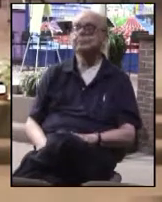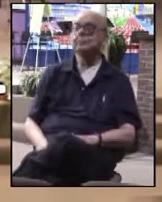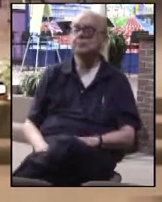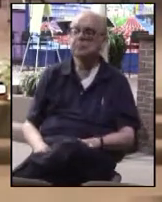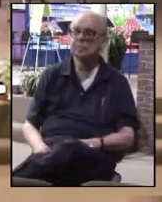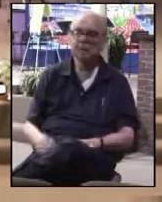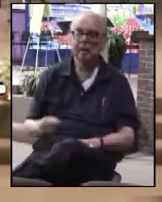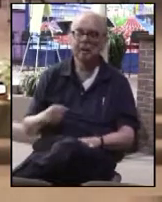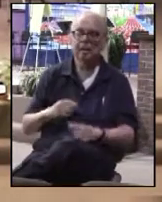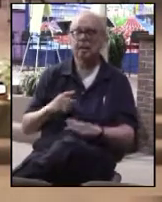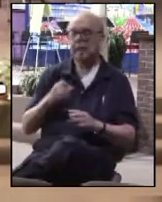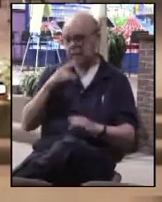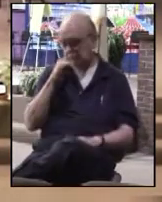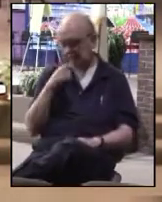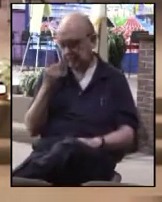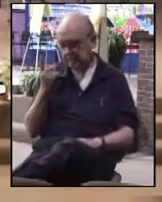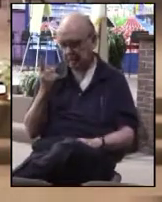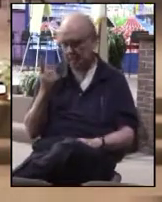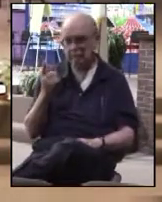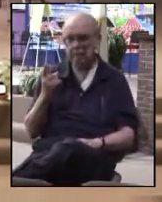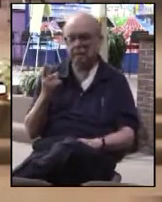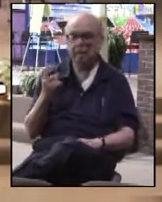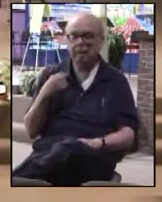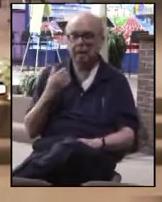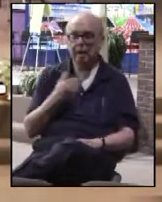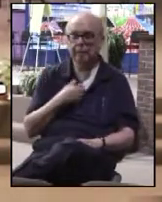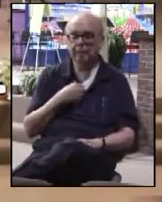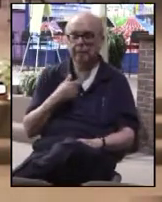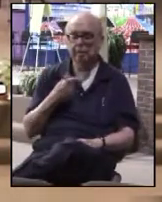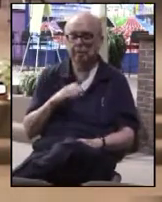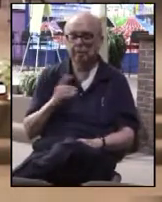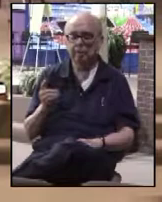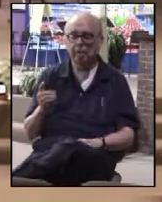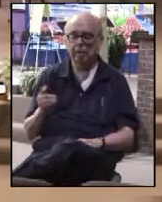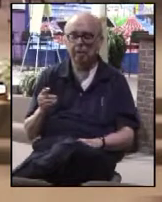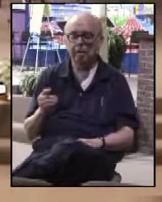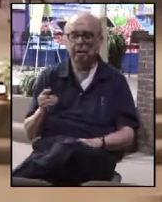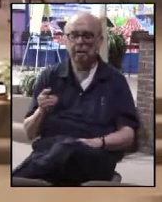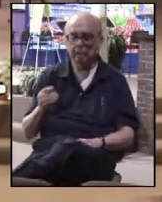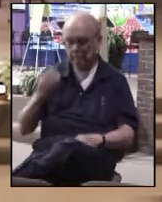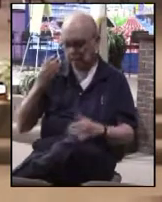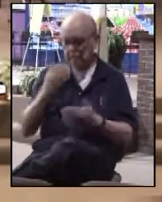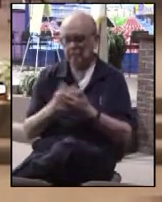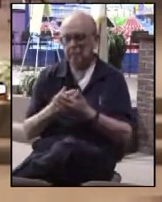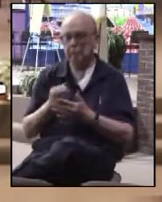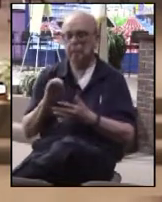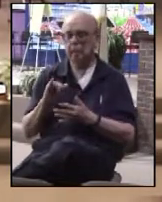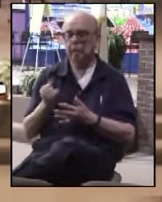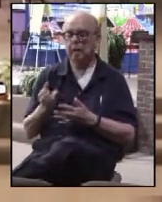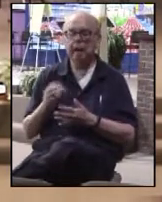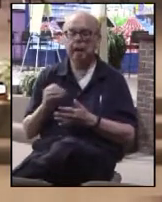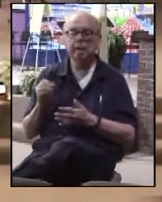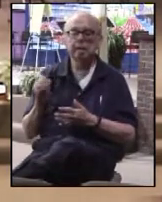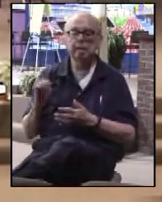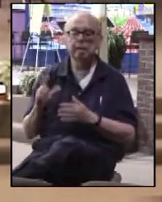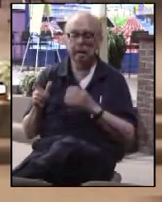and they understood it they were our two grandsons RJ and Eli